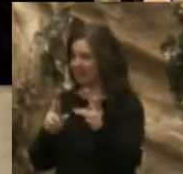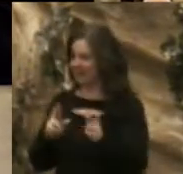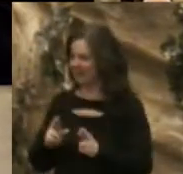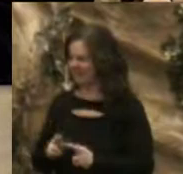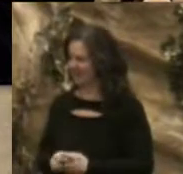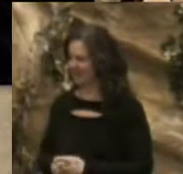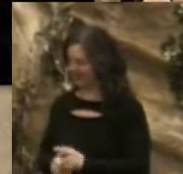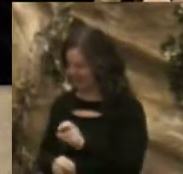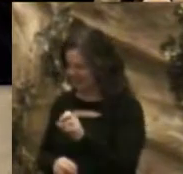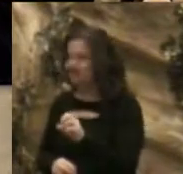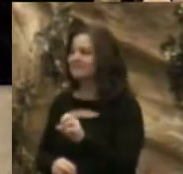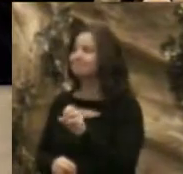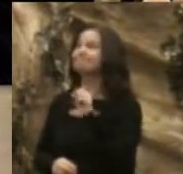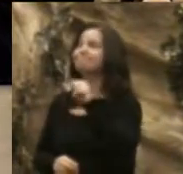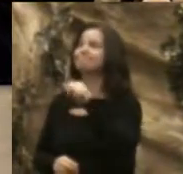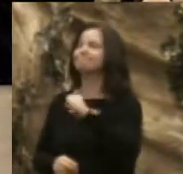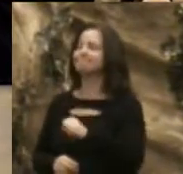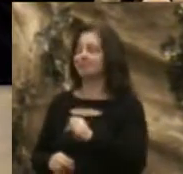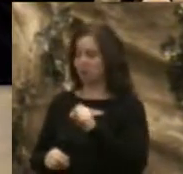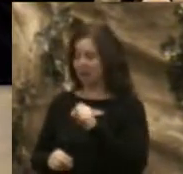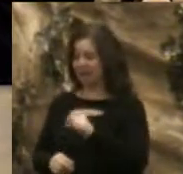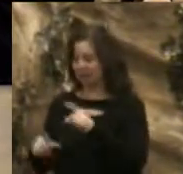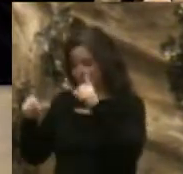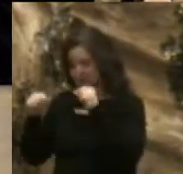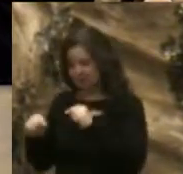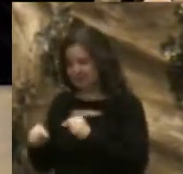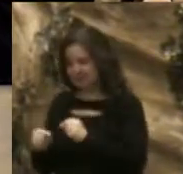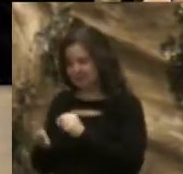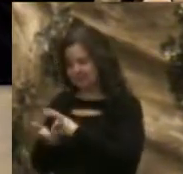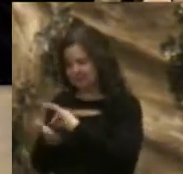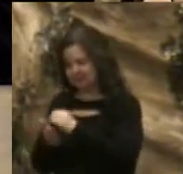more? All right. Close your eyes. Count to 10.